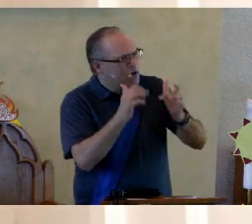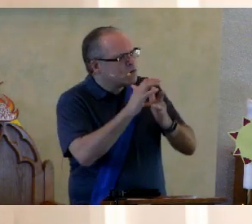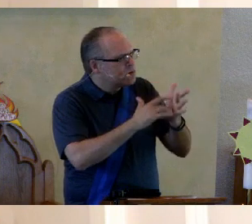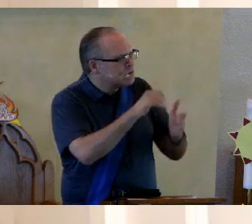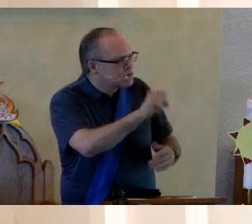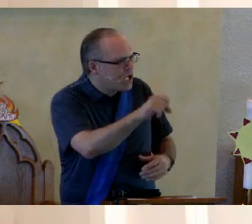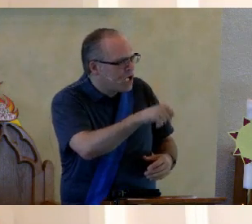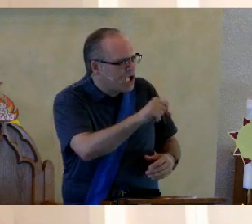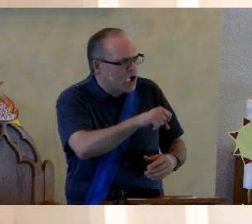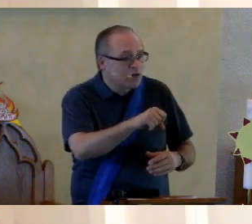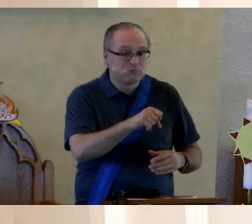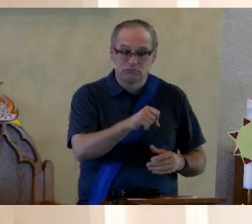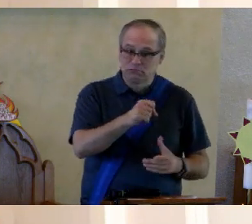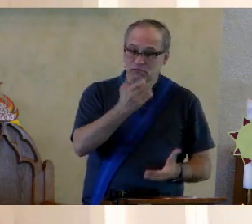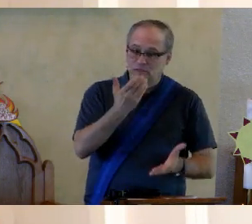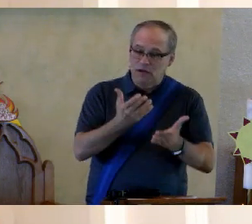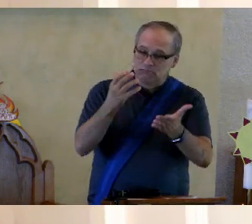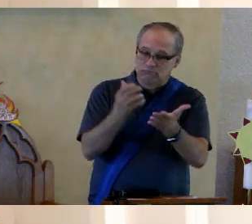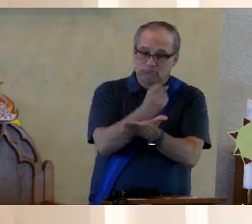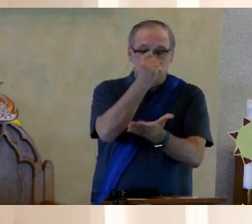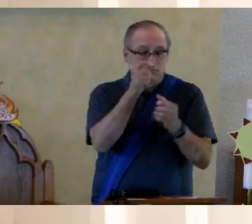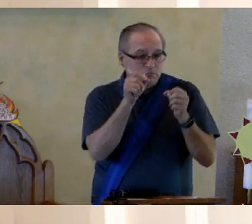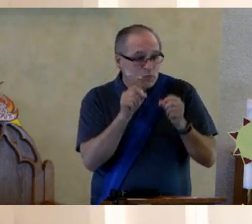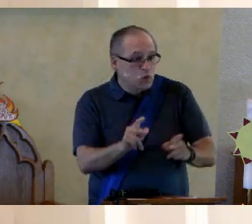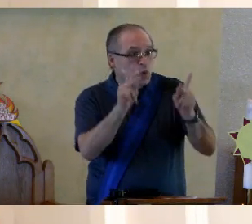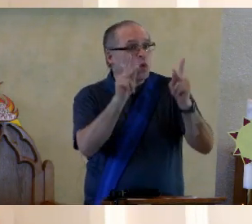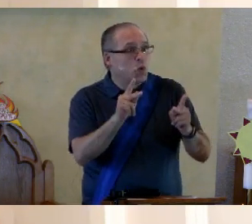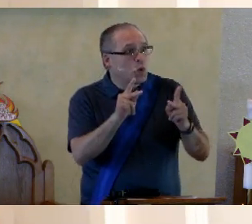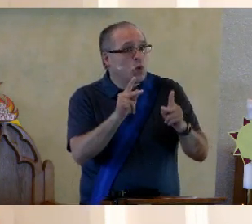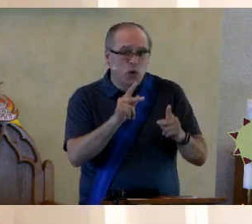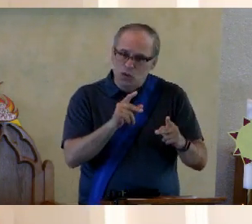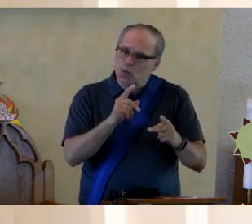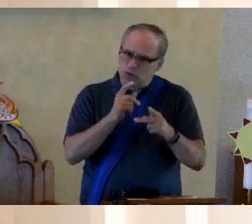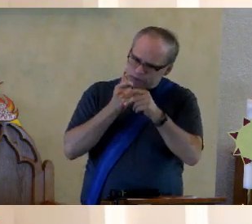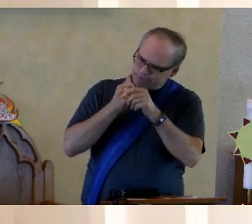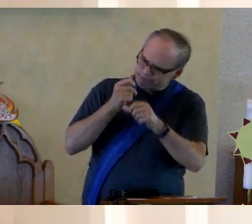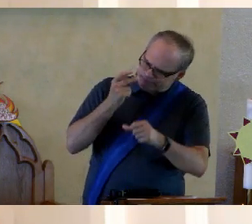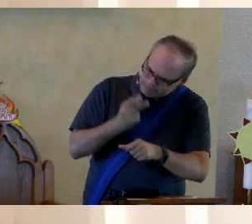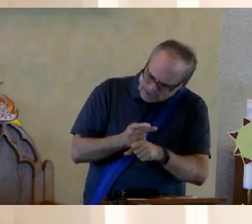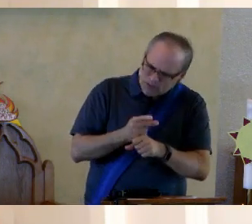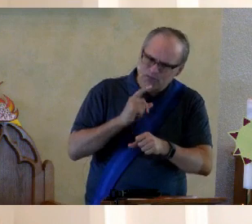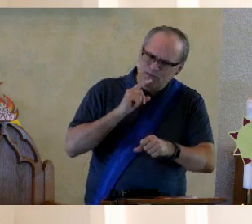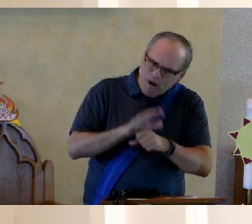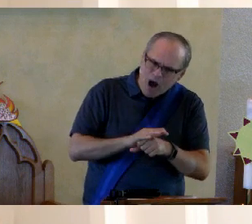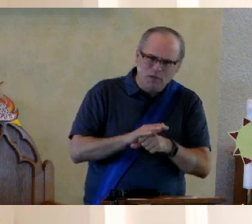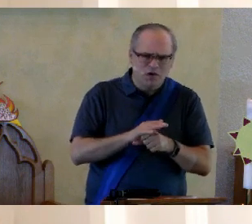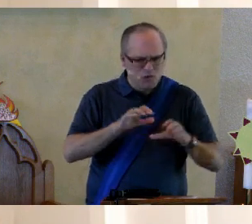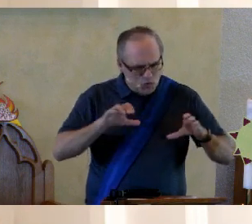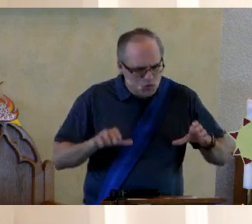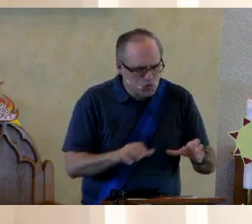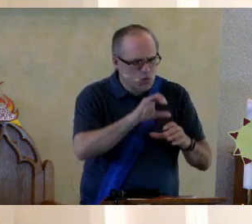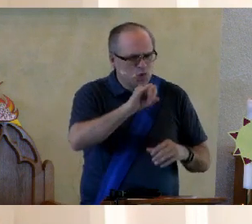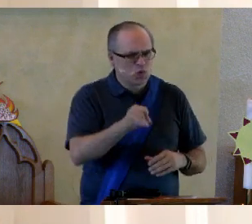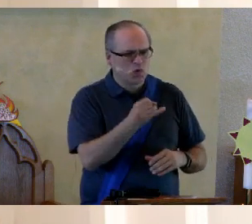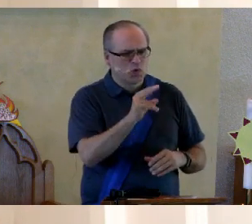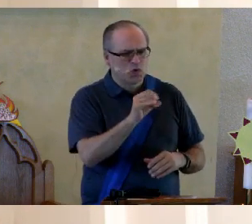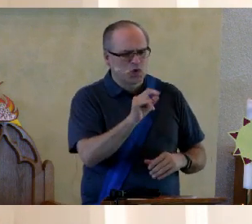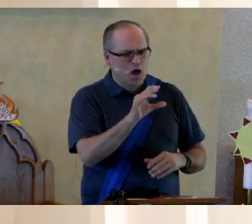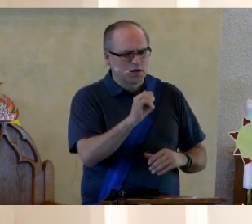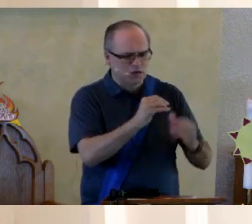just the opportunity that we need to finally make good on our promise to do justice and to learn how to walk our